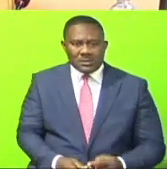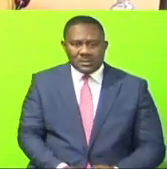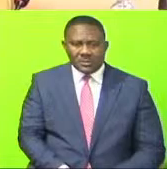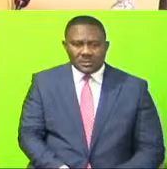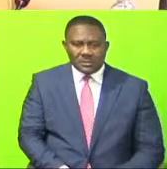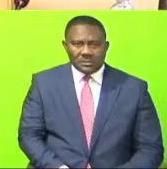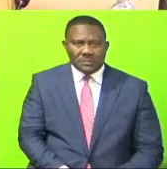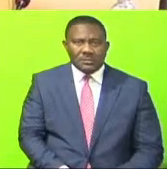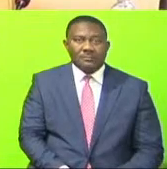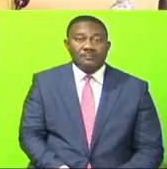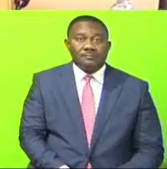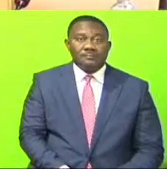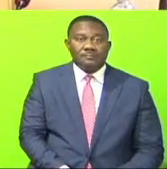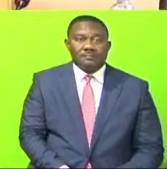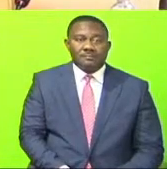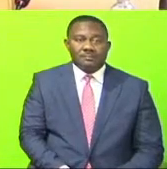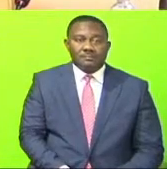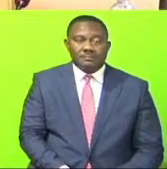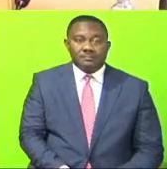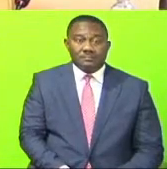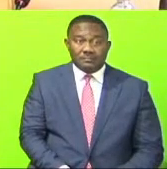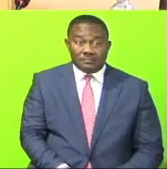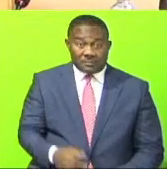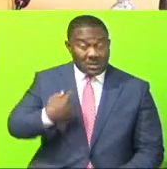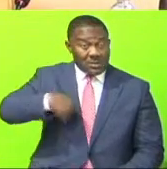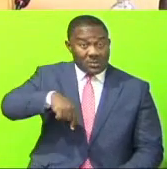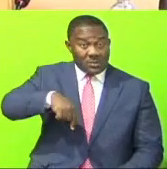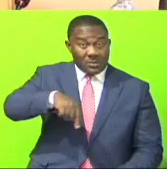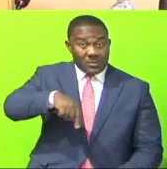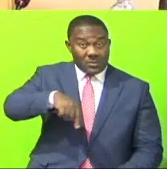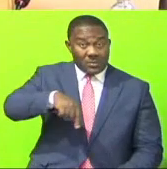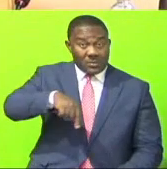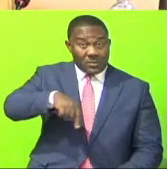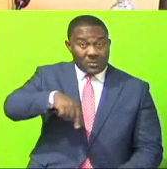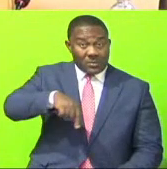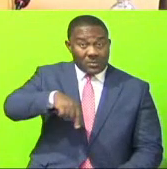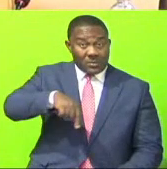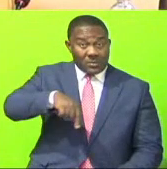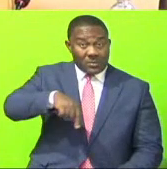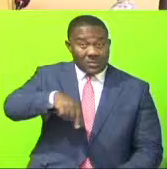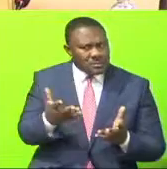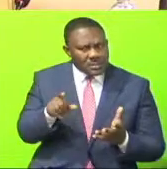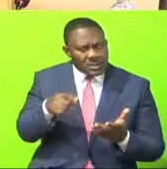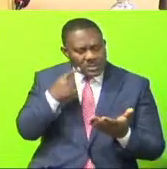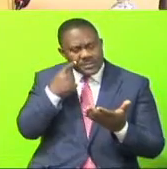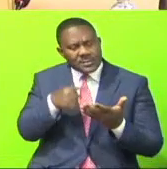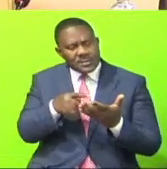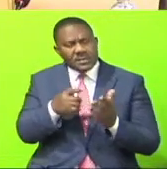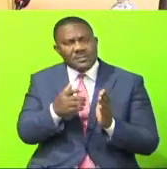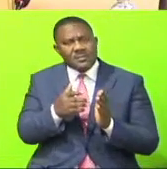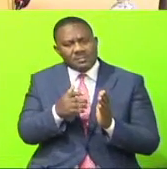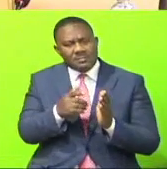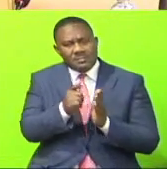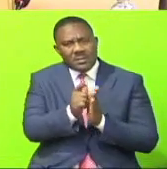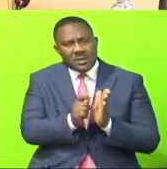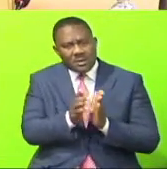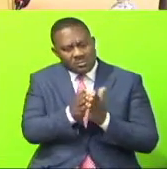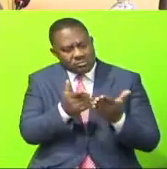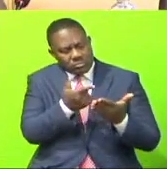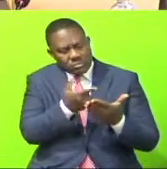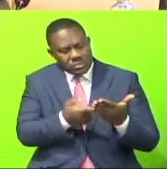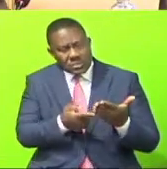We are lawyers, so let's look at the law and then apply the law to the